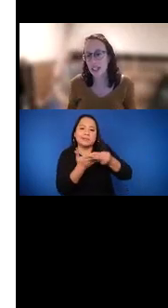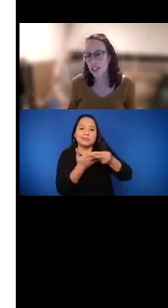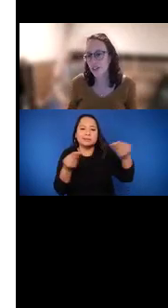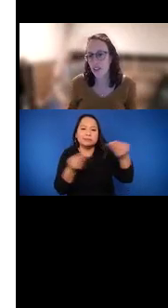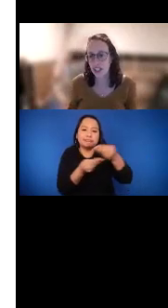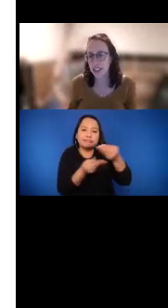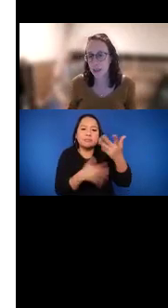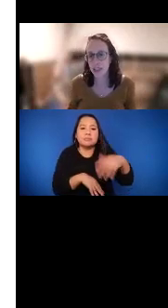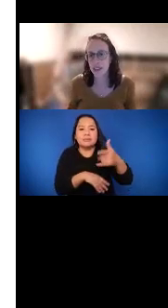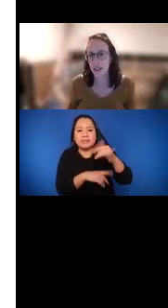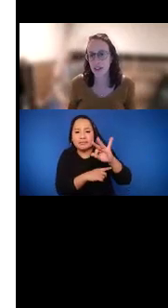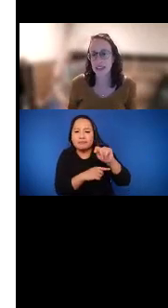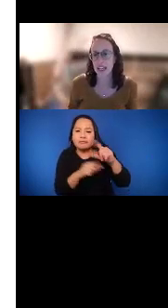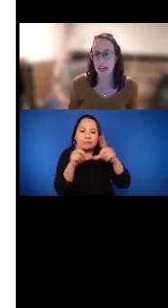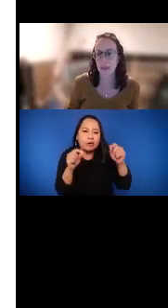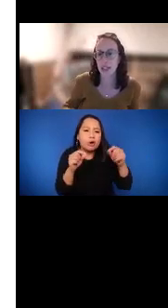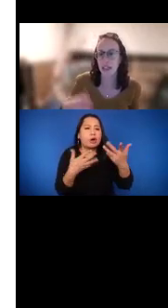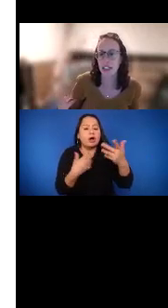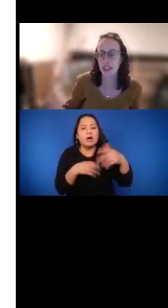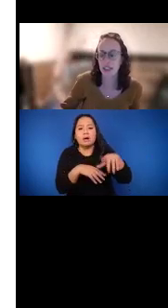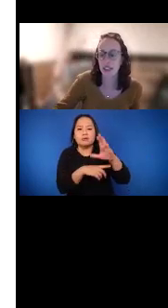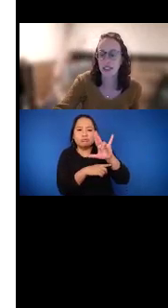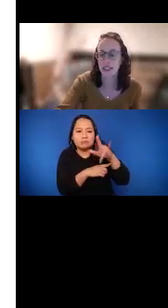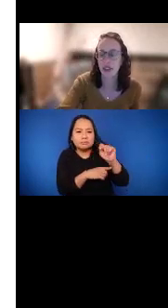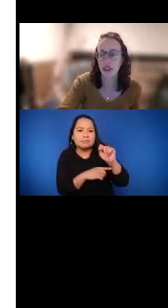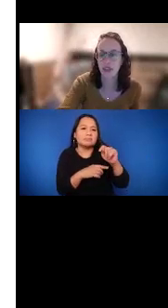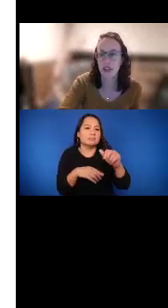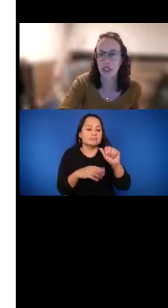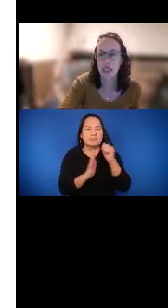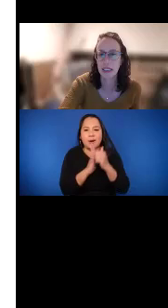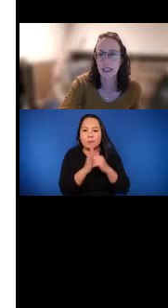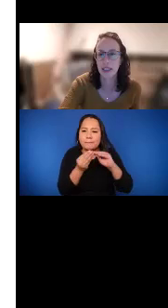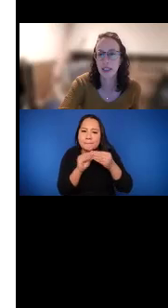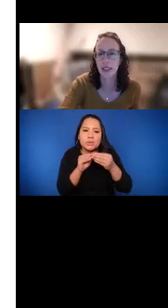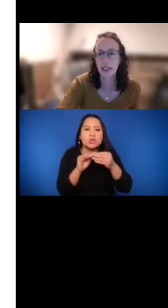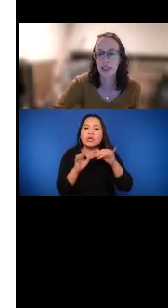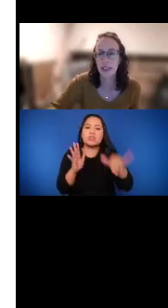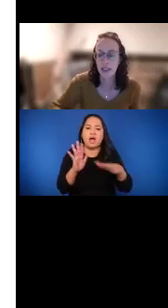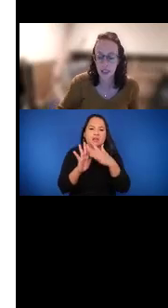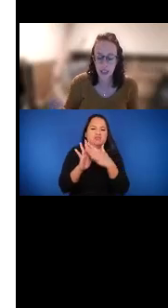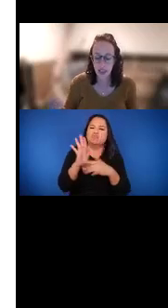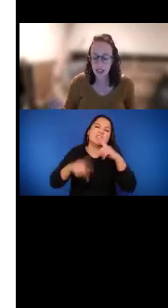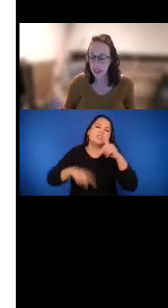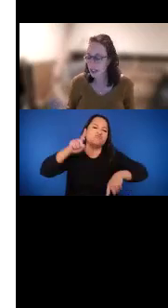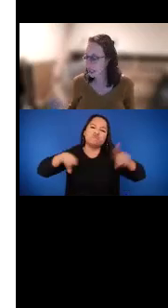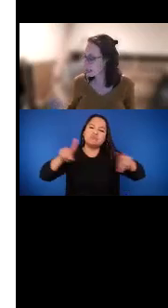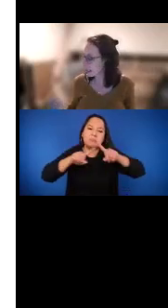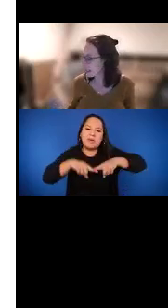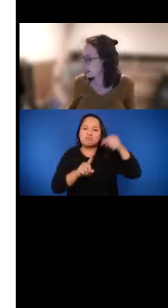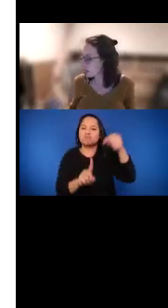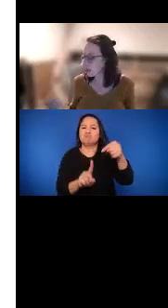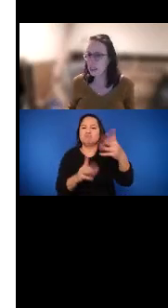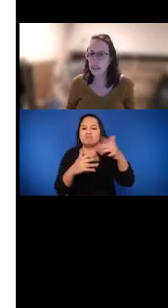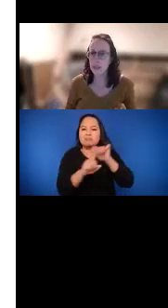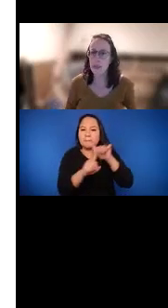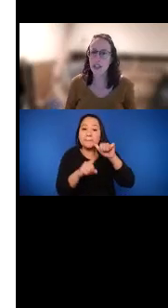It's really going to vary depending on the scam, but here's a list that you can reference. And then lastly,